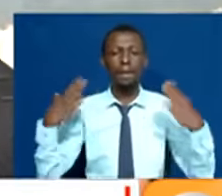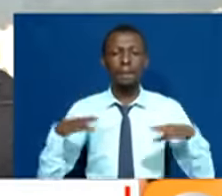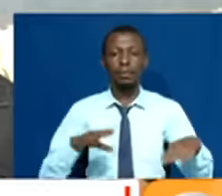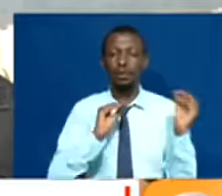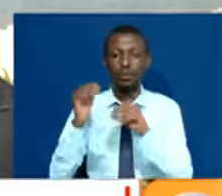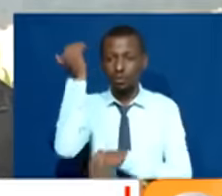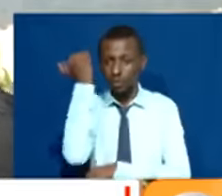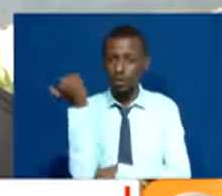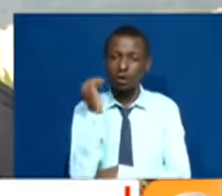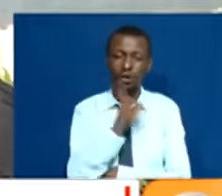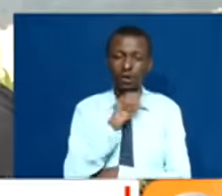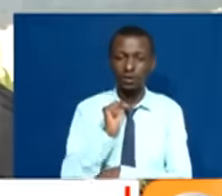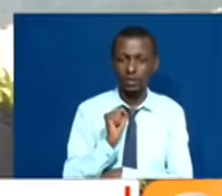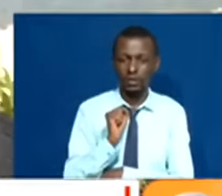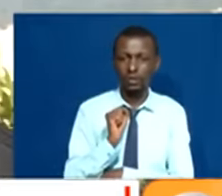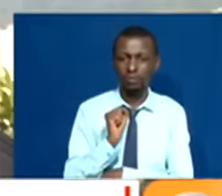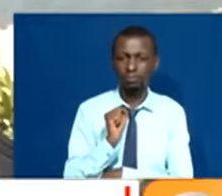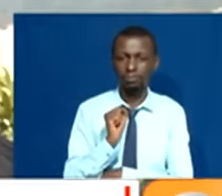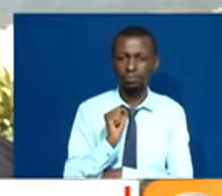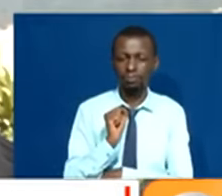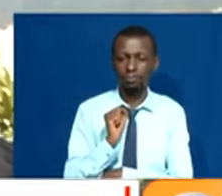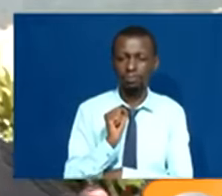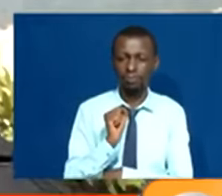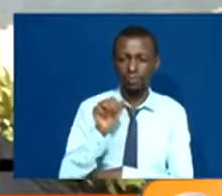court and successfully challenged his